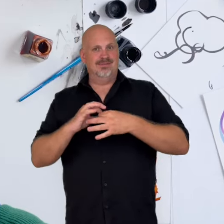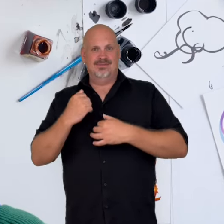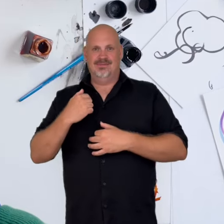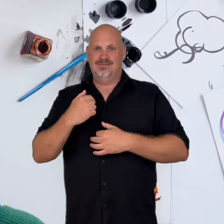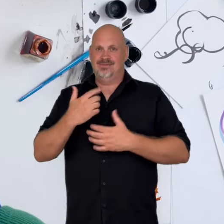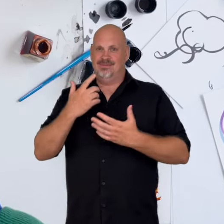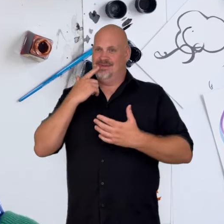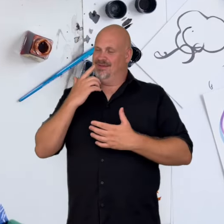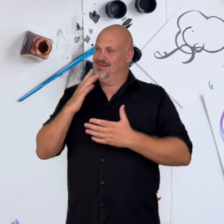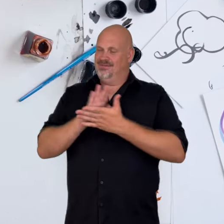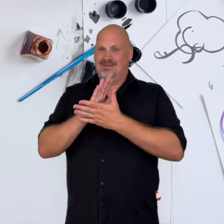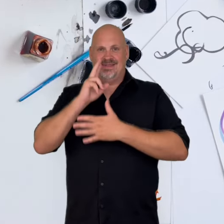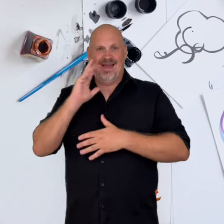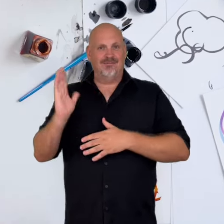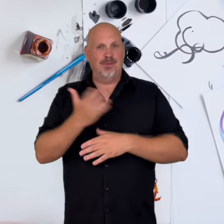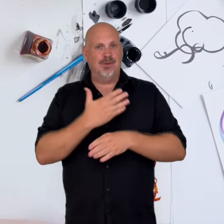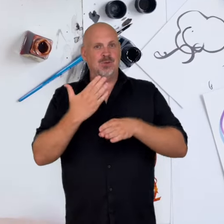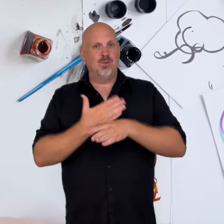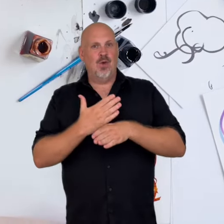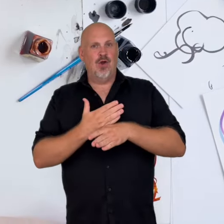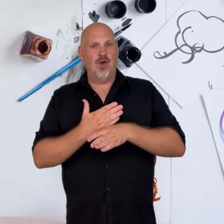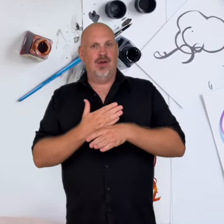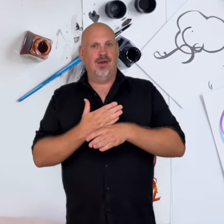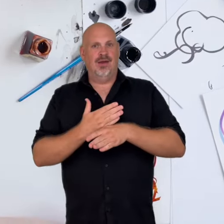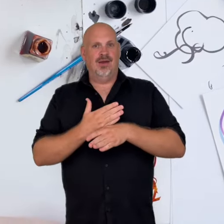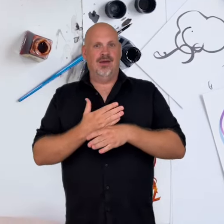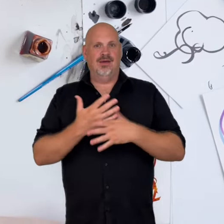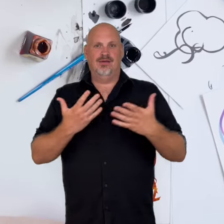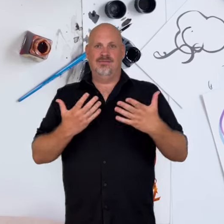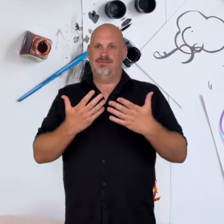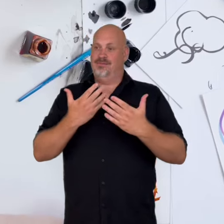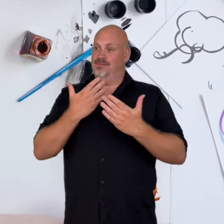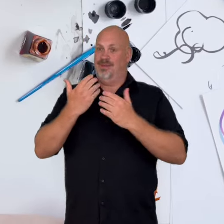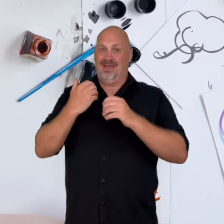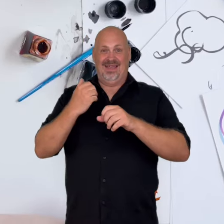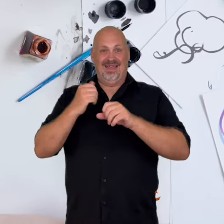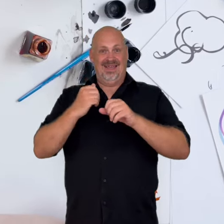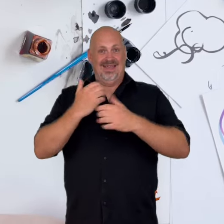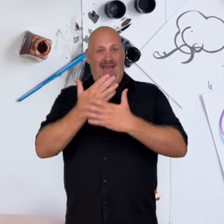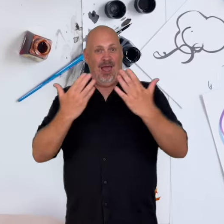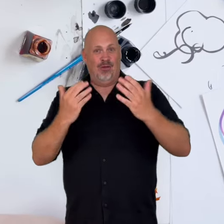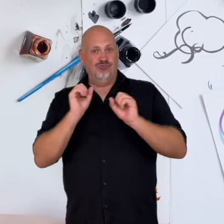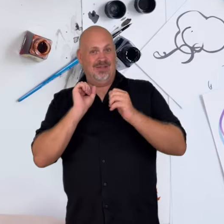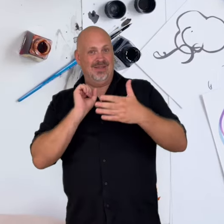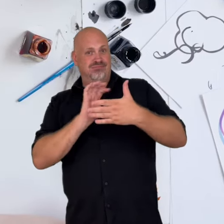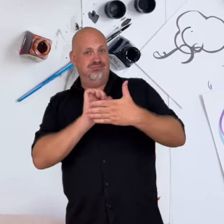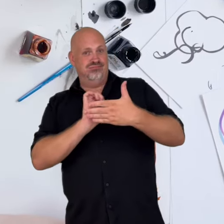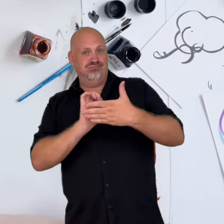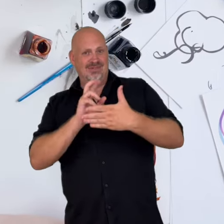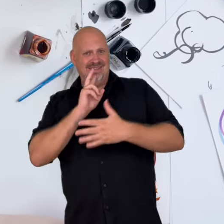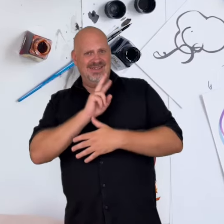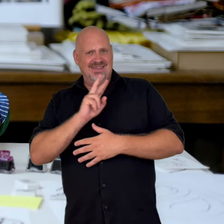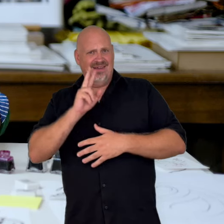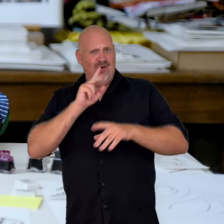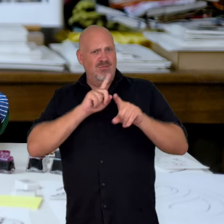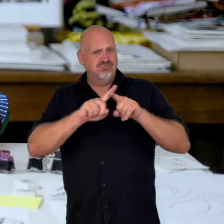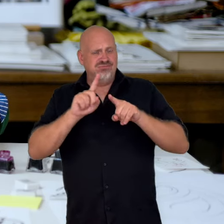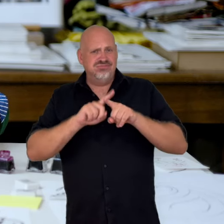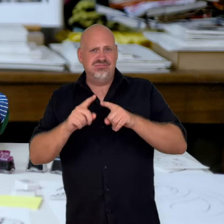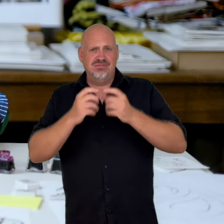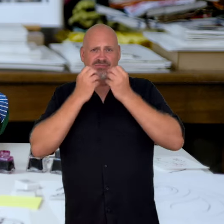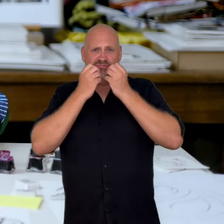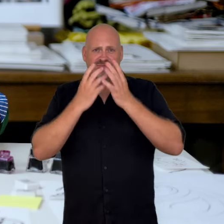uploaded into a shared online gallery, which I think will be a tremendously exciting place